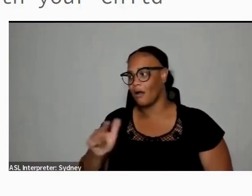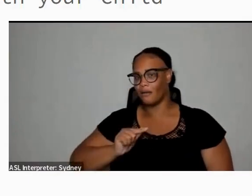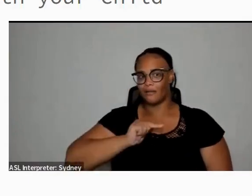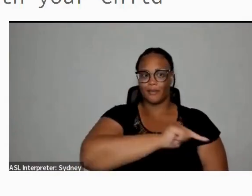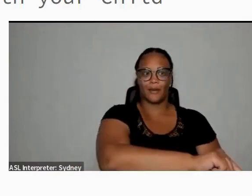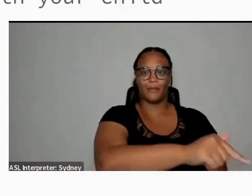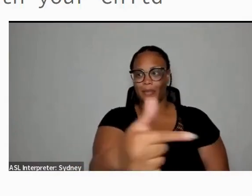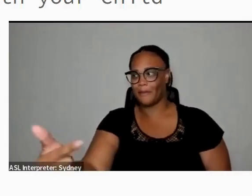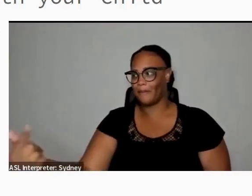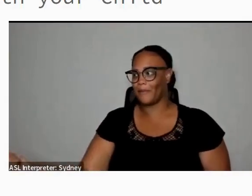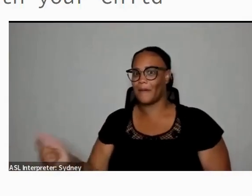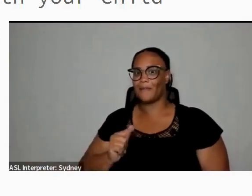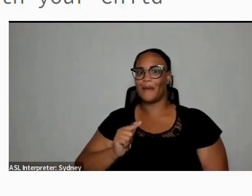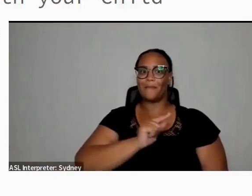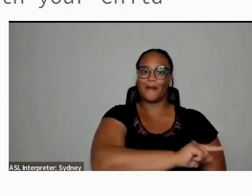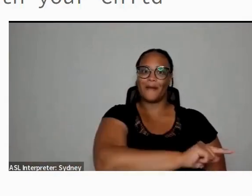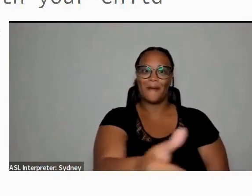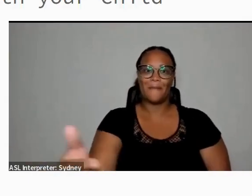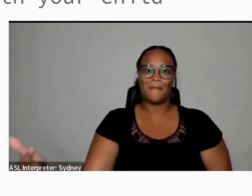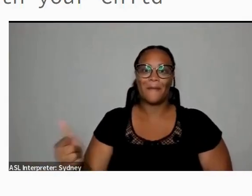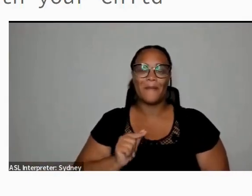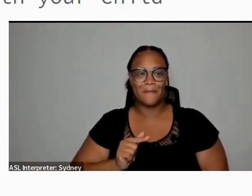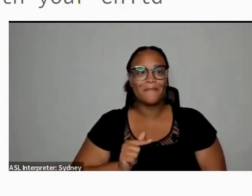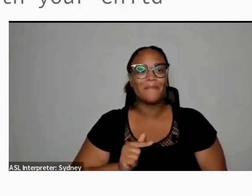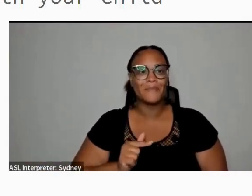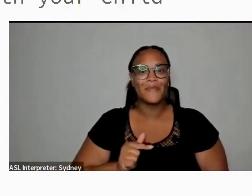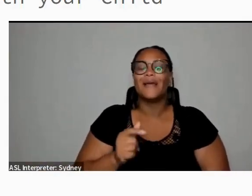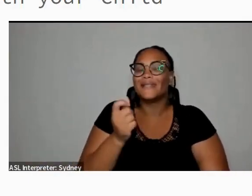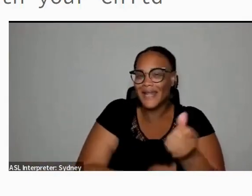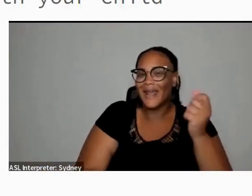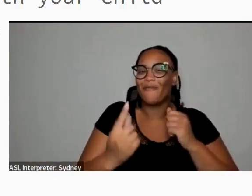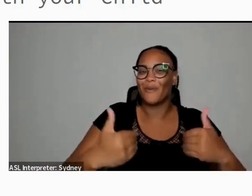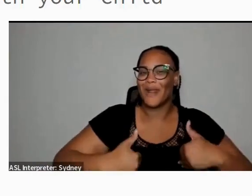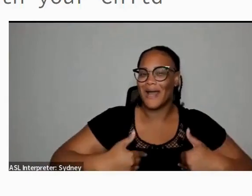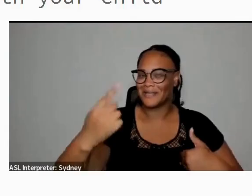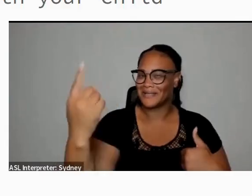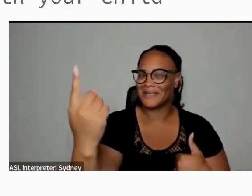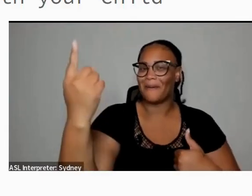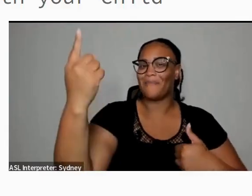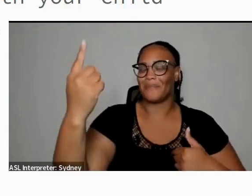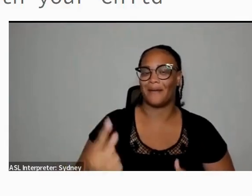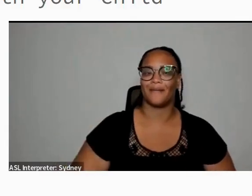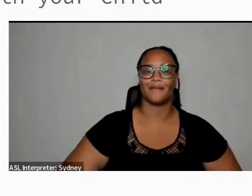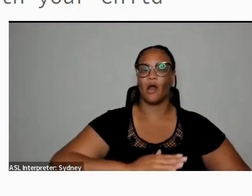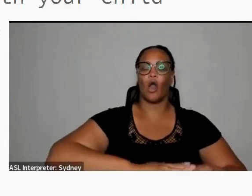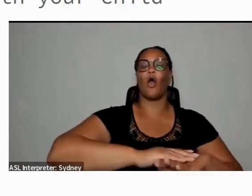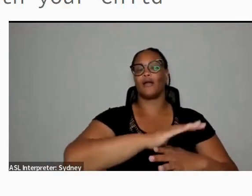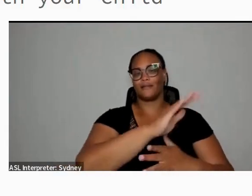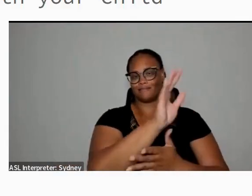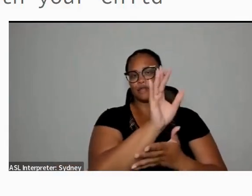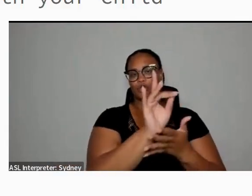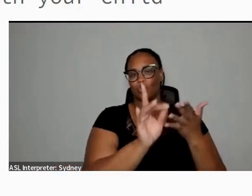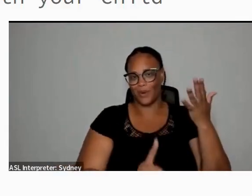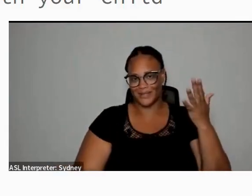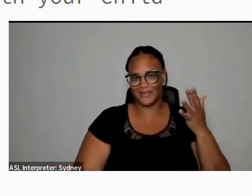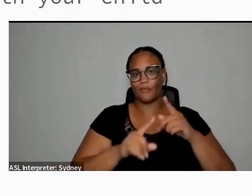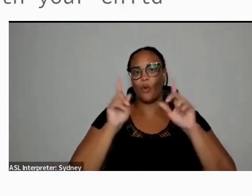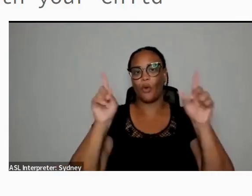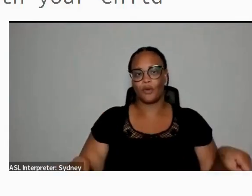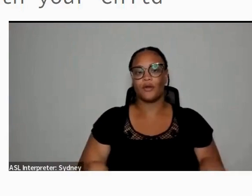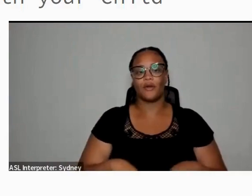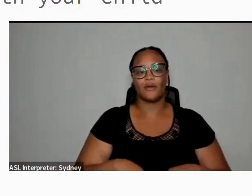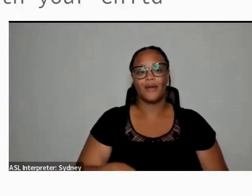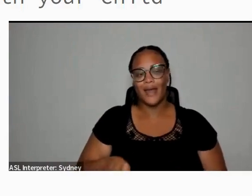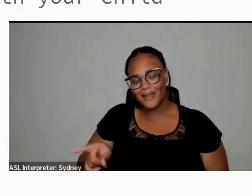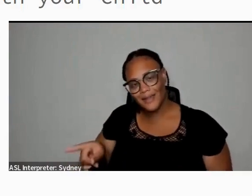and then we go back around the list. So we have that. So everybody has a piece of the choice boards, and they really can